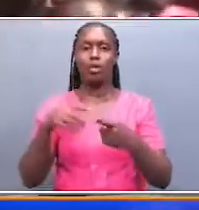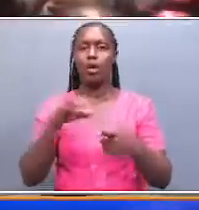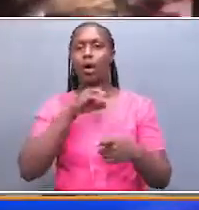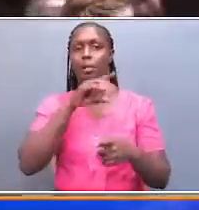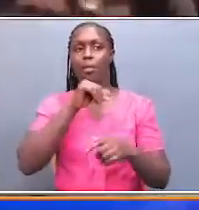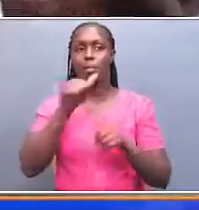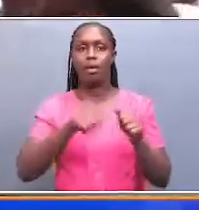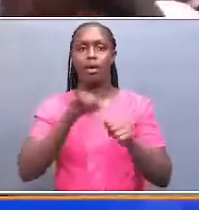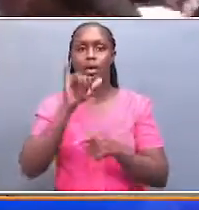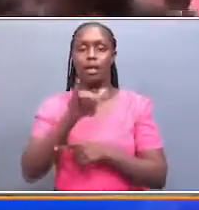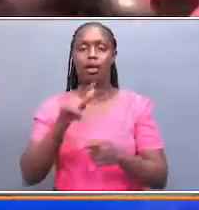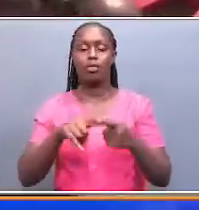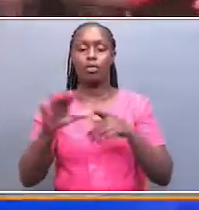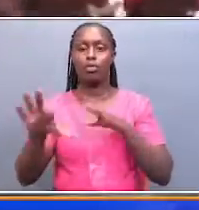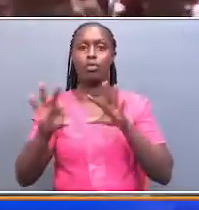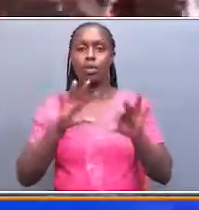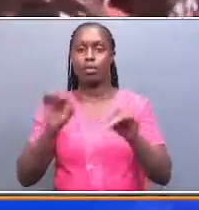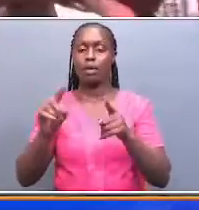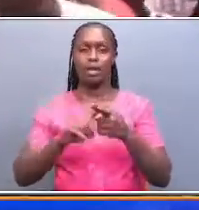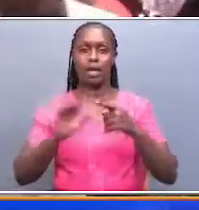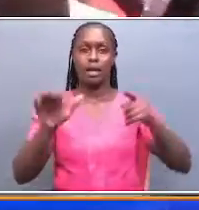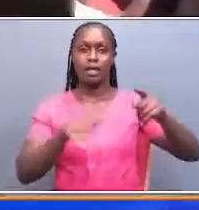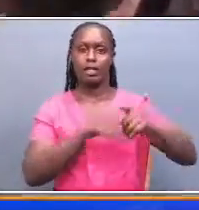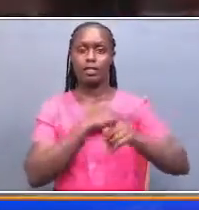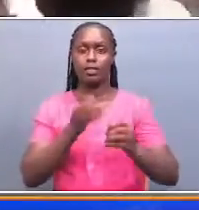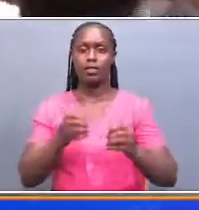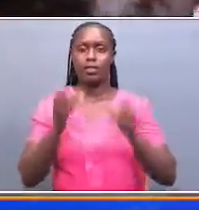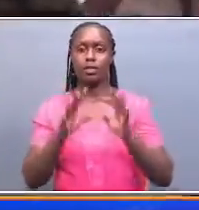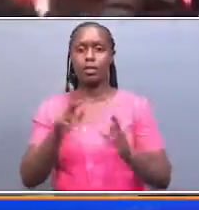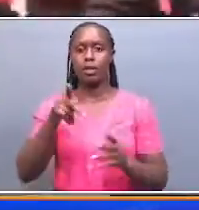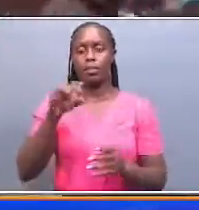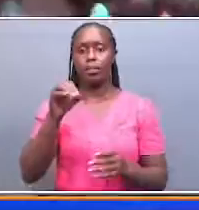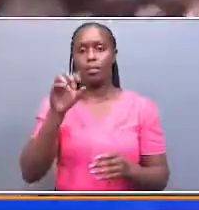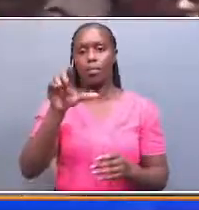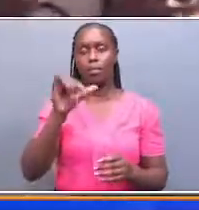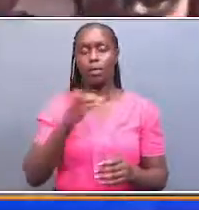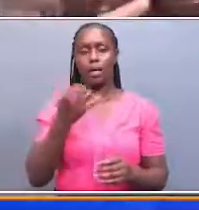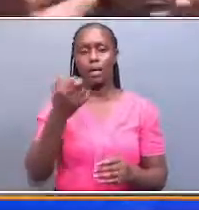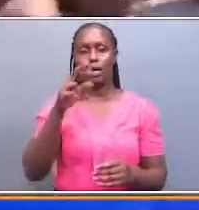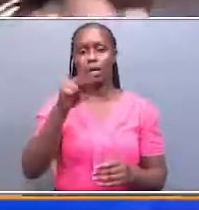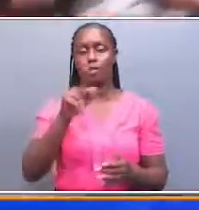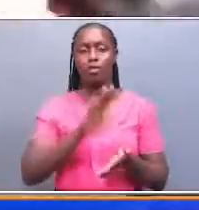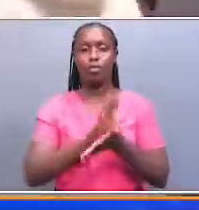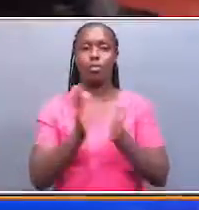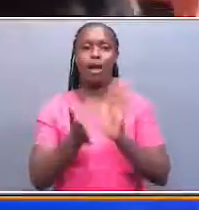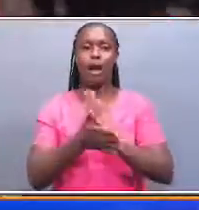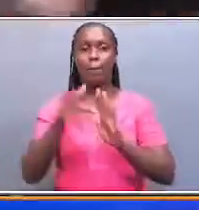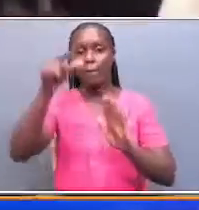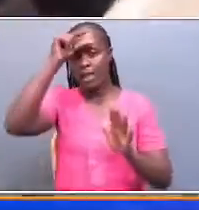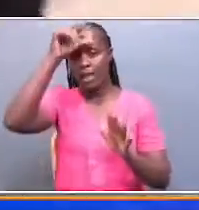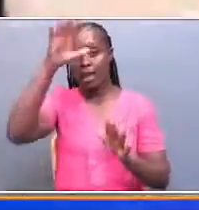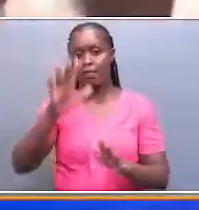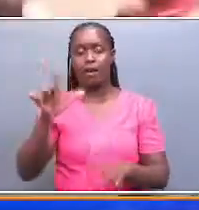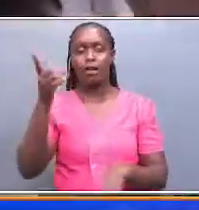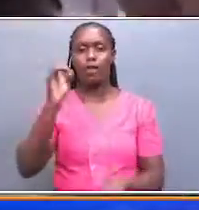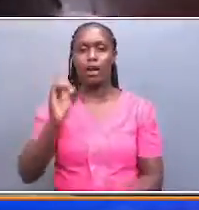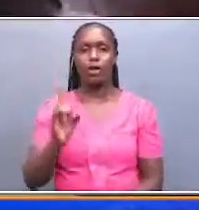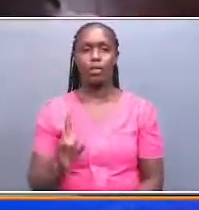to nominate Equity Group Chief Commercial Officer Polycarp Igathe to fly the gubernatorial flag in Nairobi County.